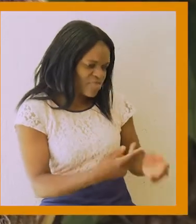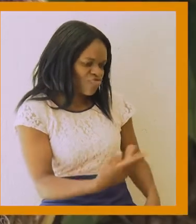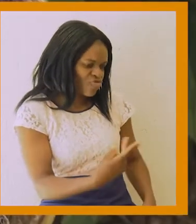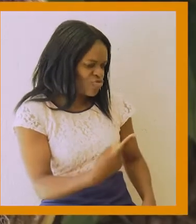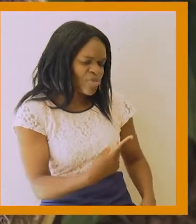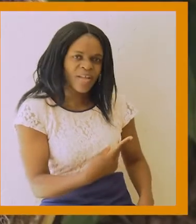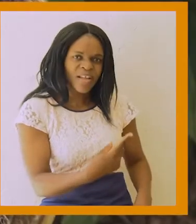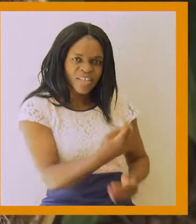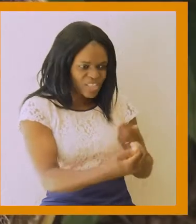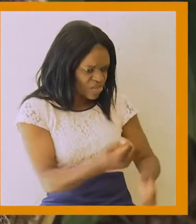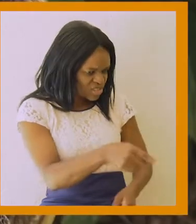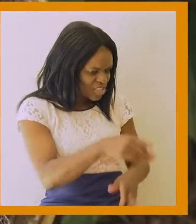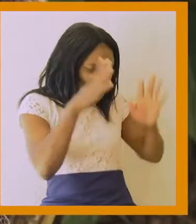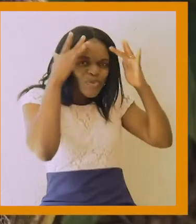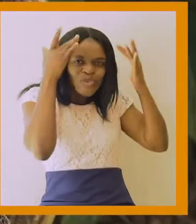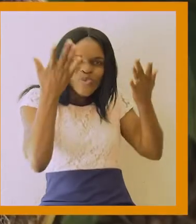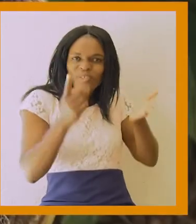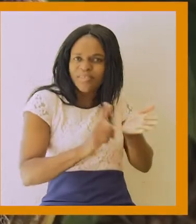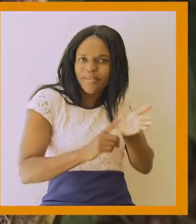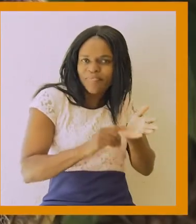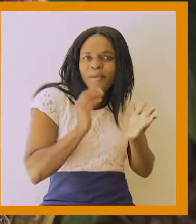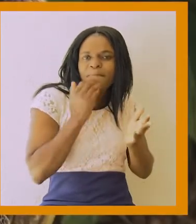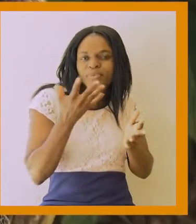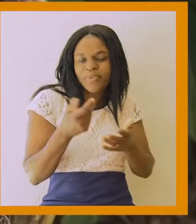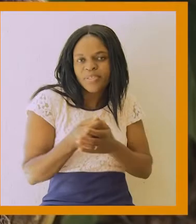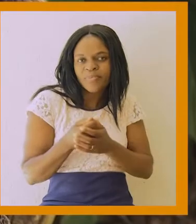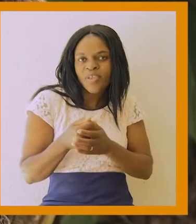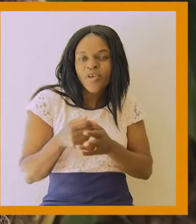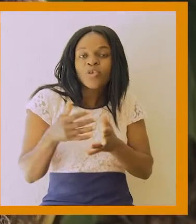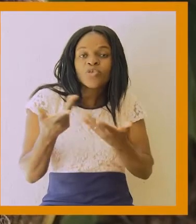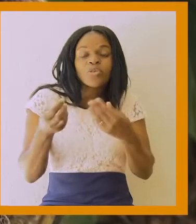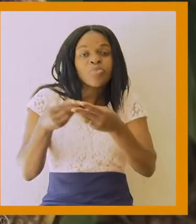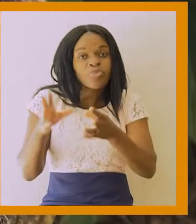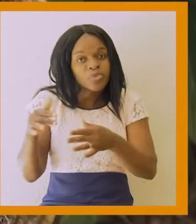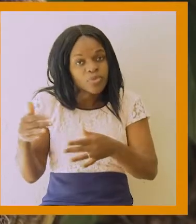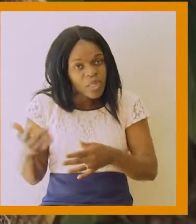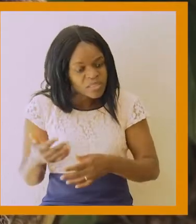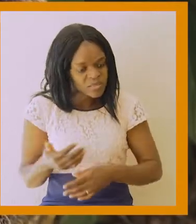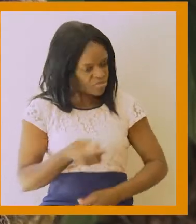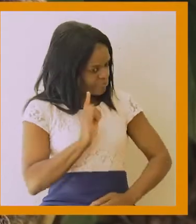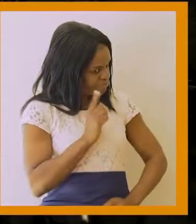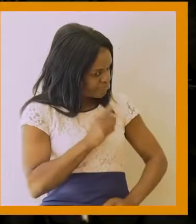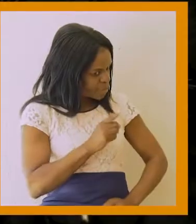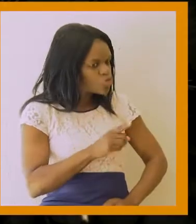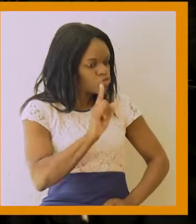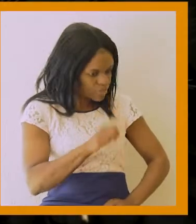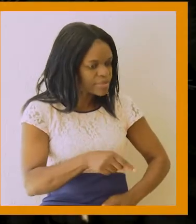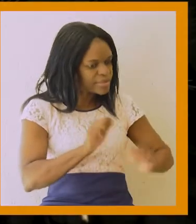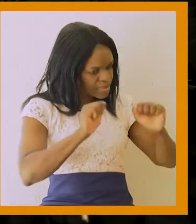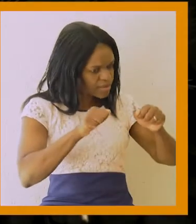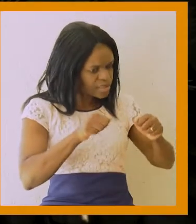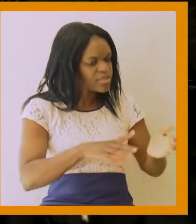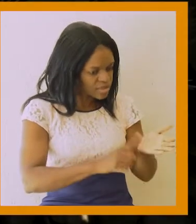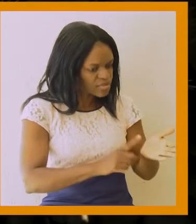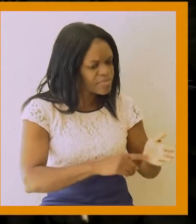don't even know what it means. Mm-hmm. So usually people would threaten children or persuade them, mm-hmm,